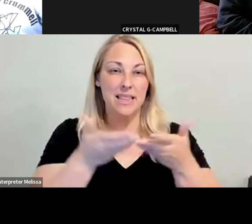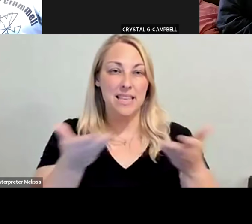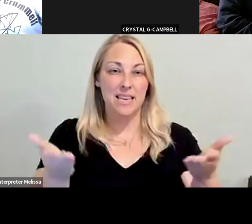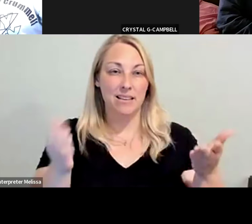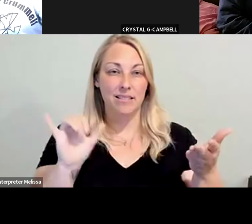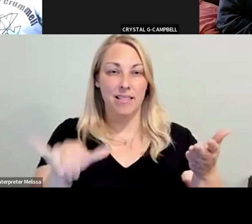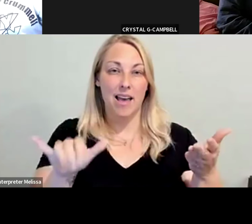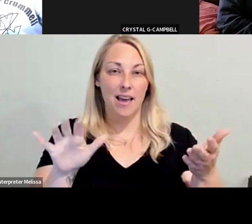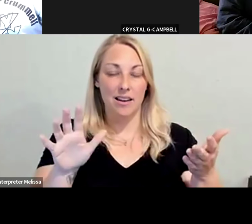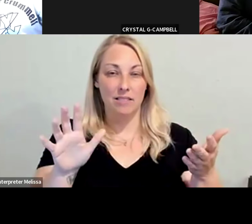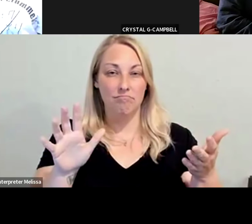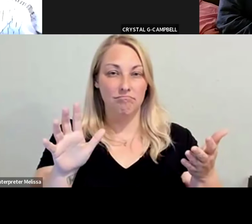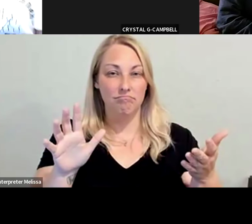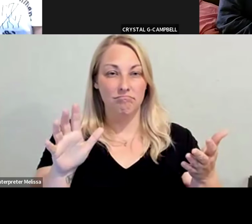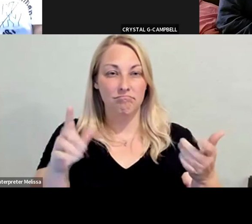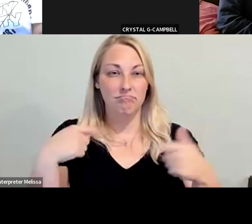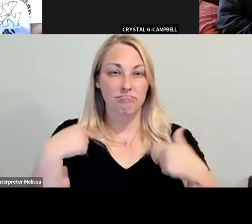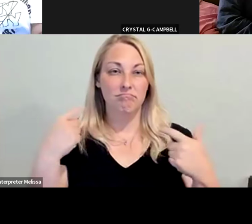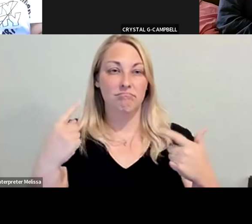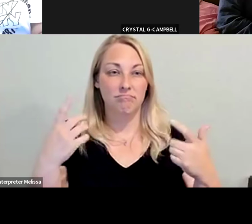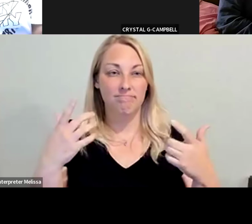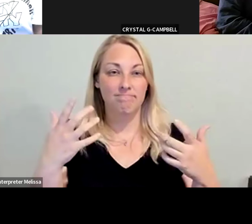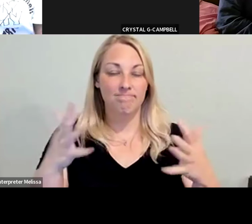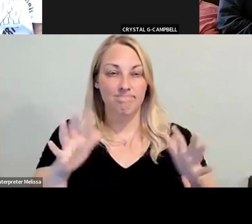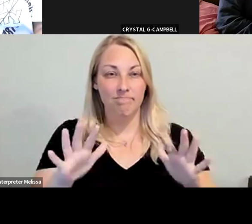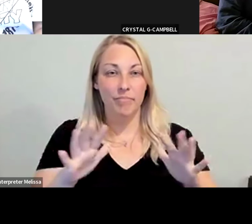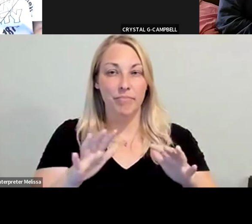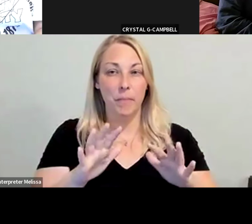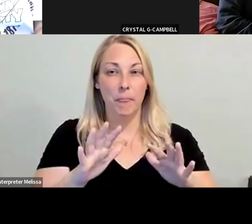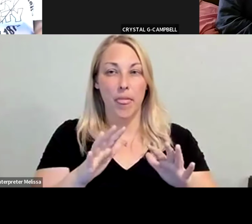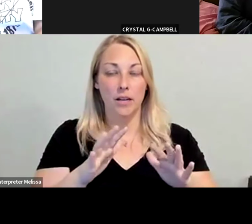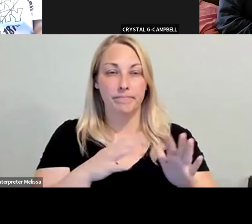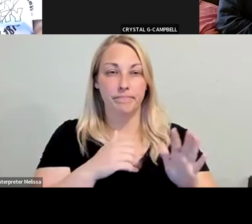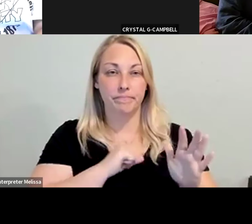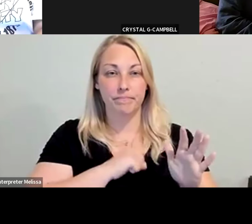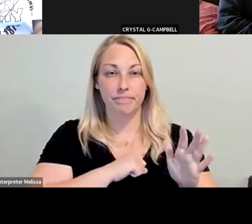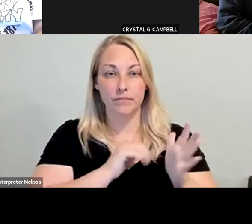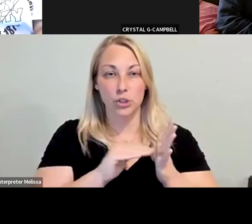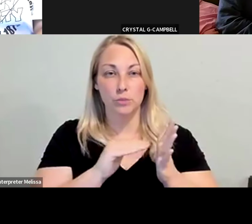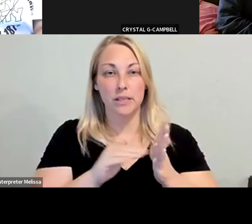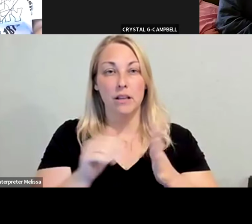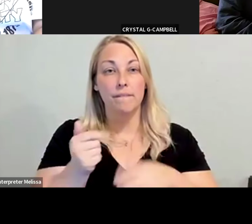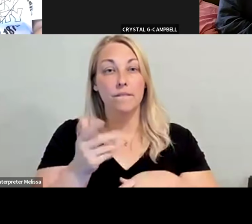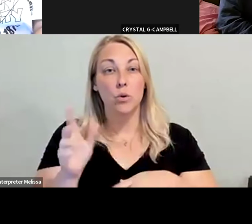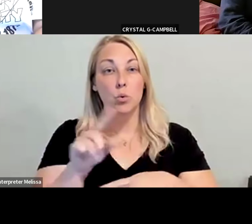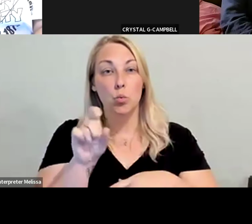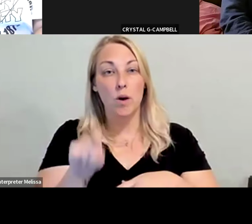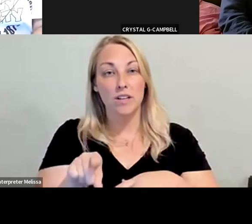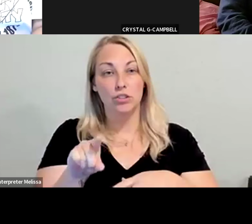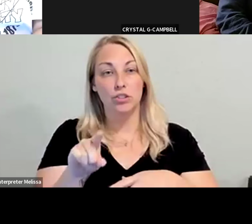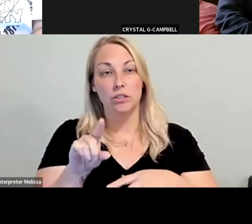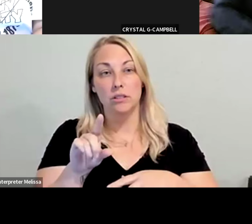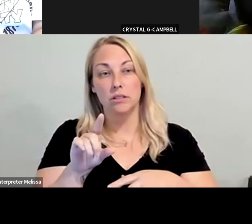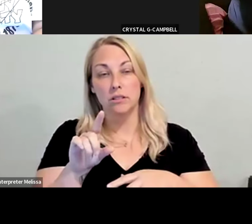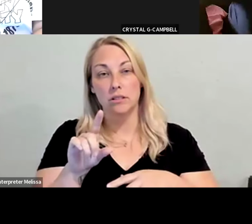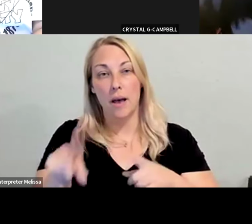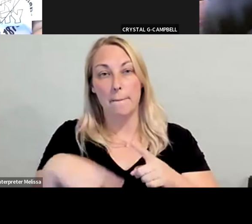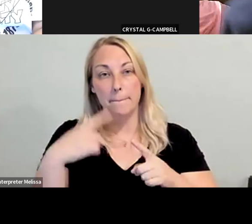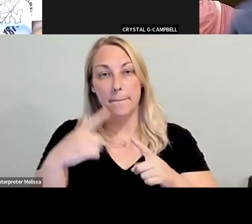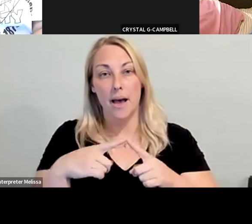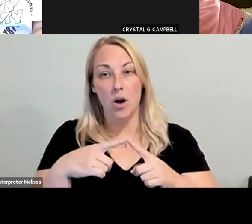on our plate. There's a couple questions about Neal